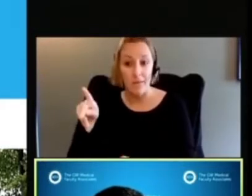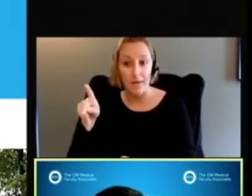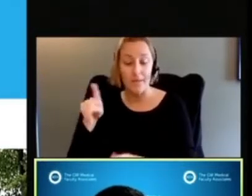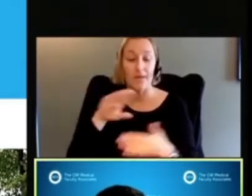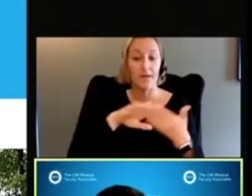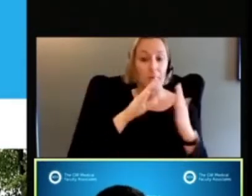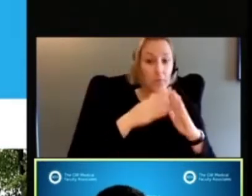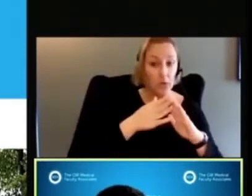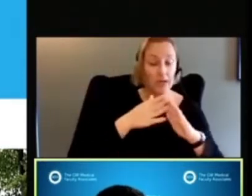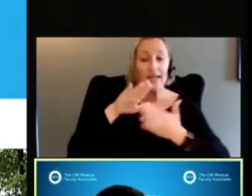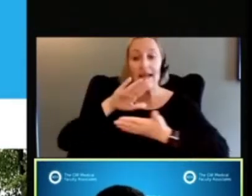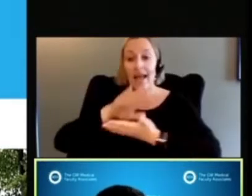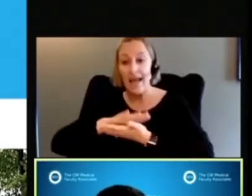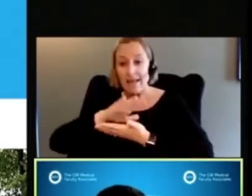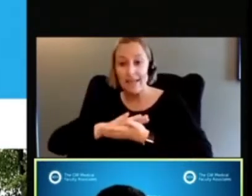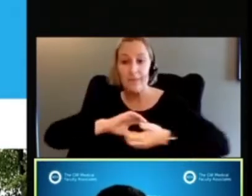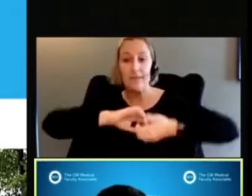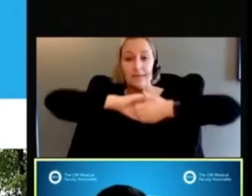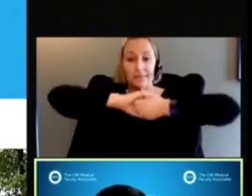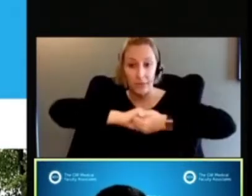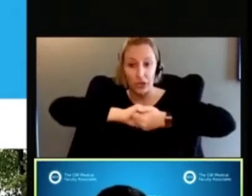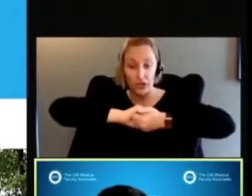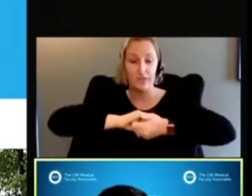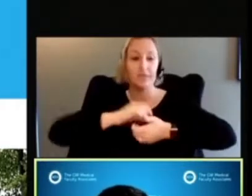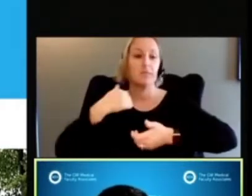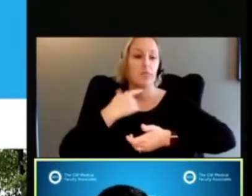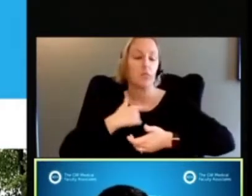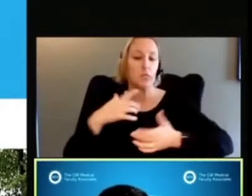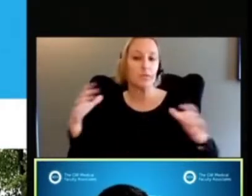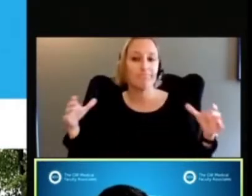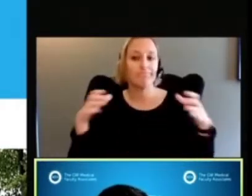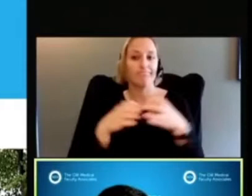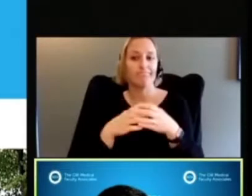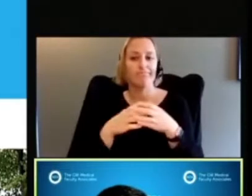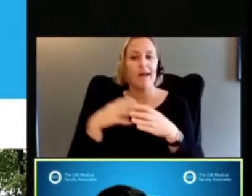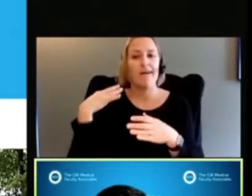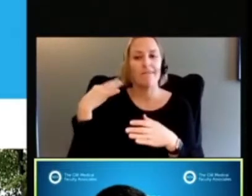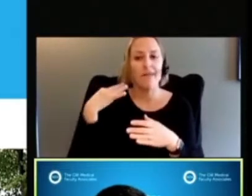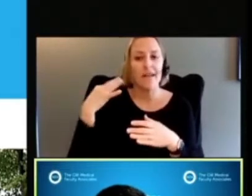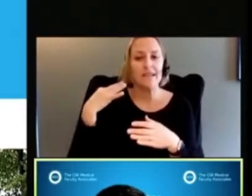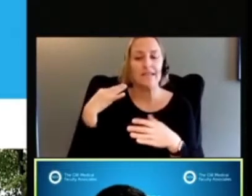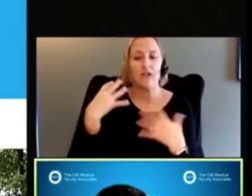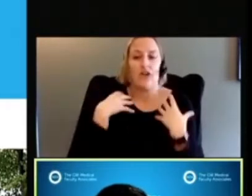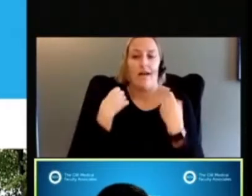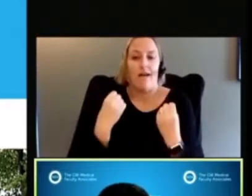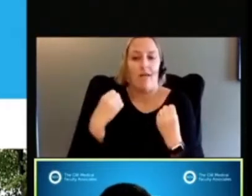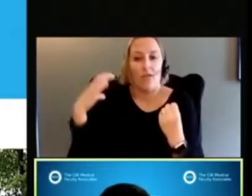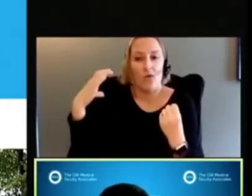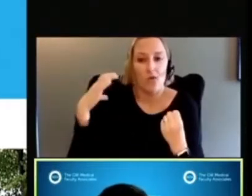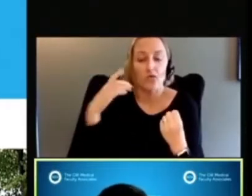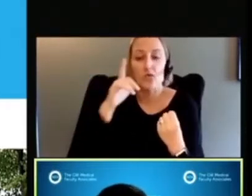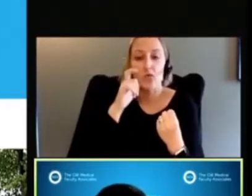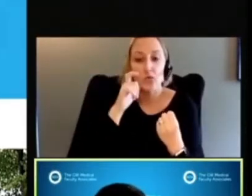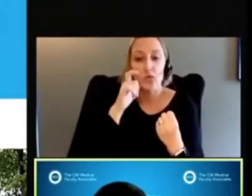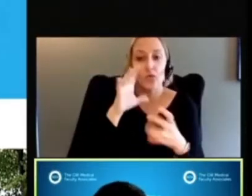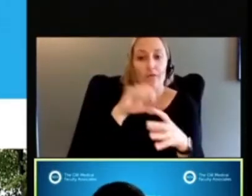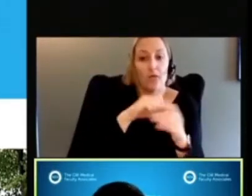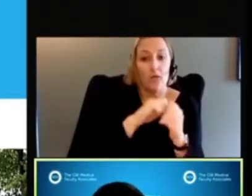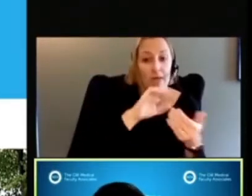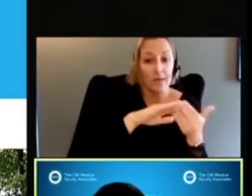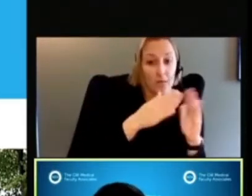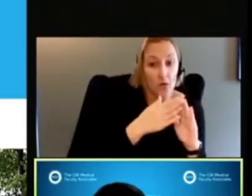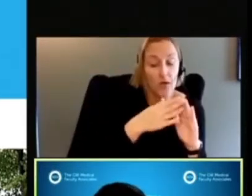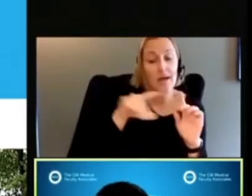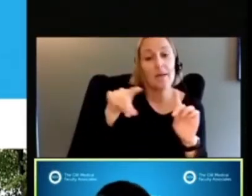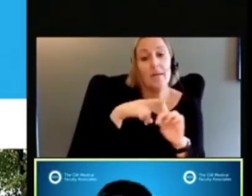partnership where we bring together volunteer digital health coaches who are both community members and members of the